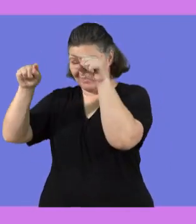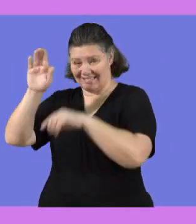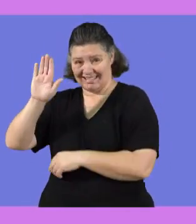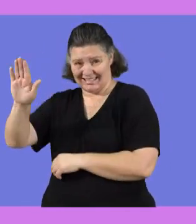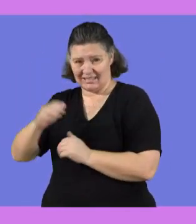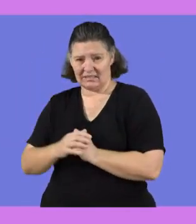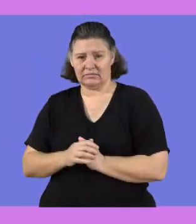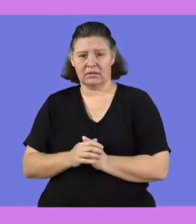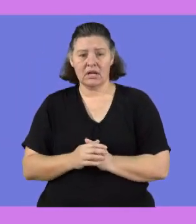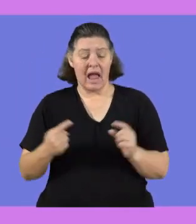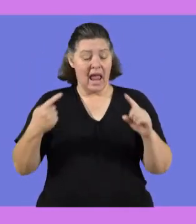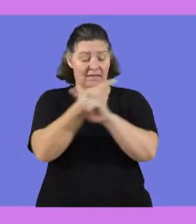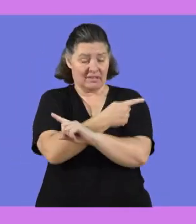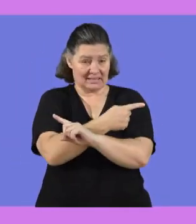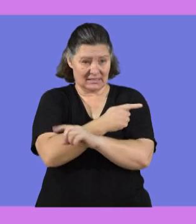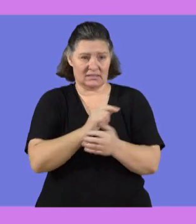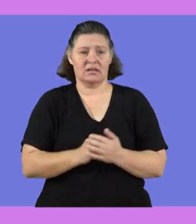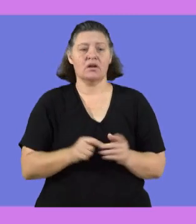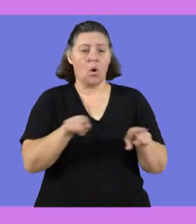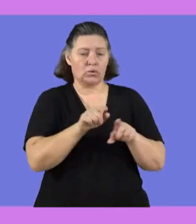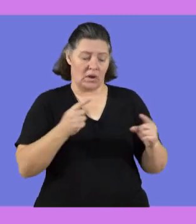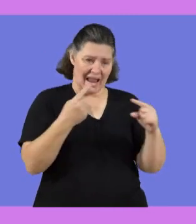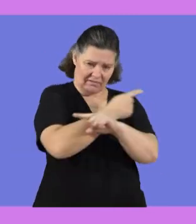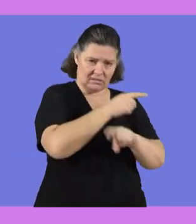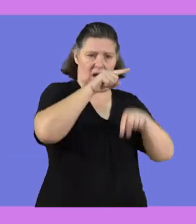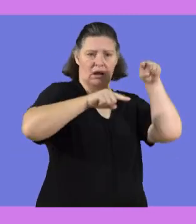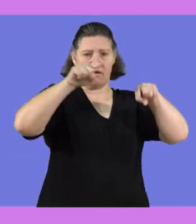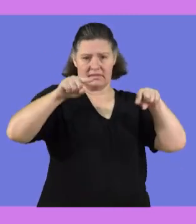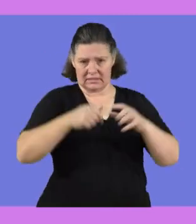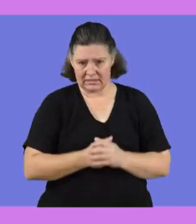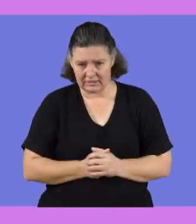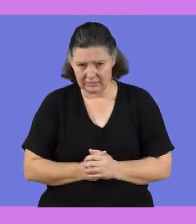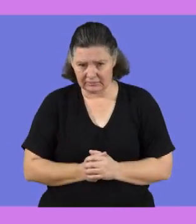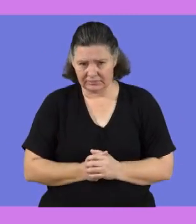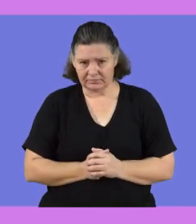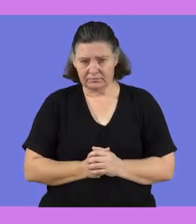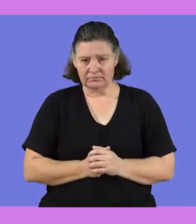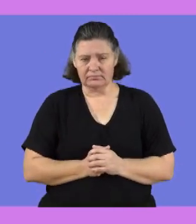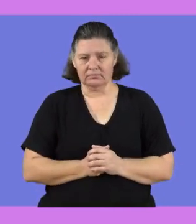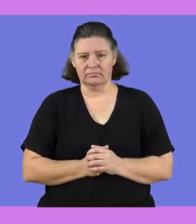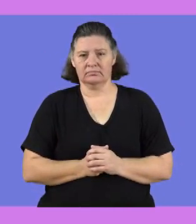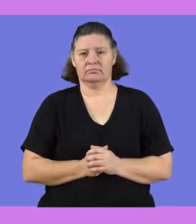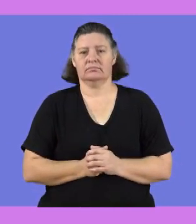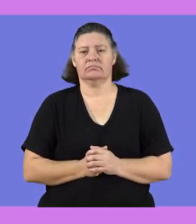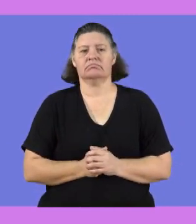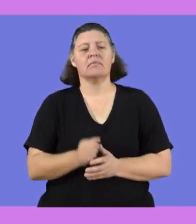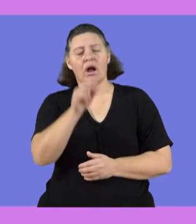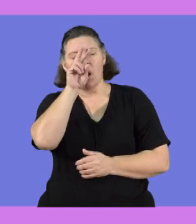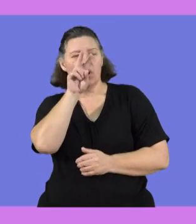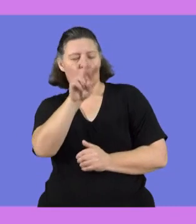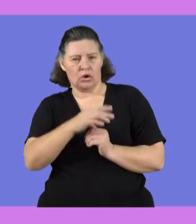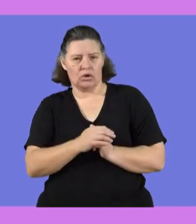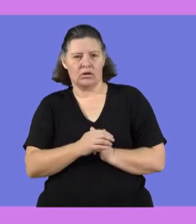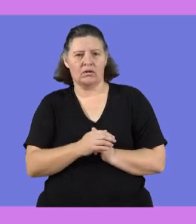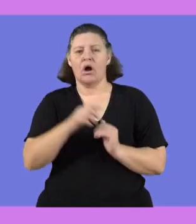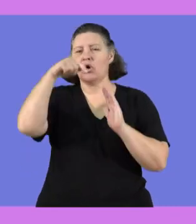graphs, inverse proportion, as well as inverse proportion graphs. Okay, let us